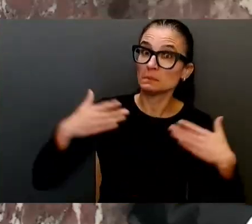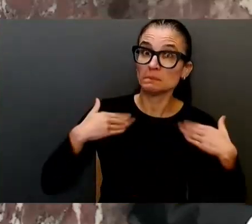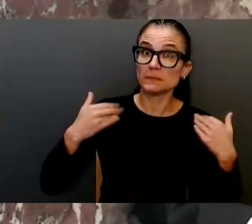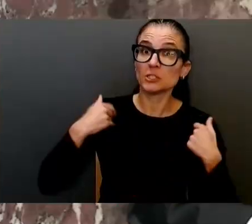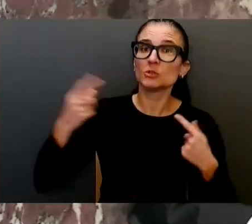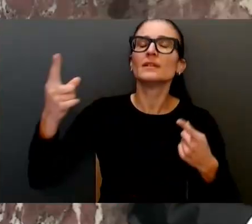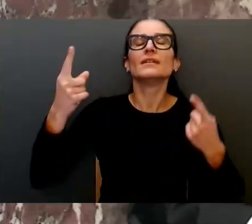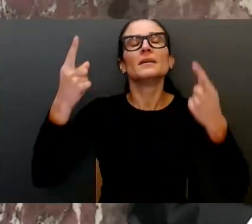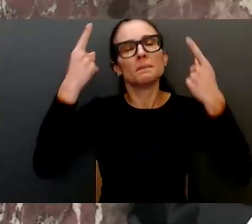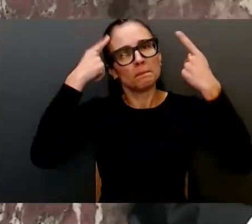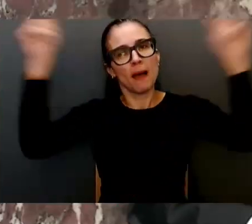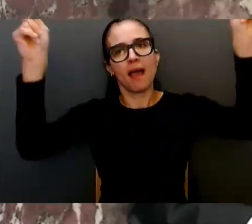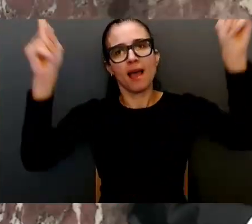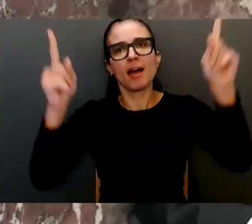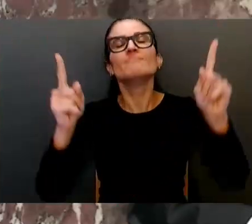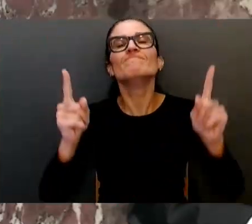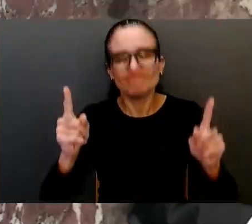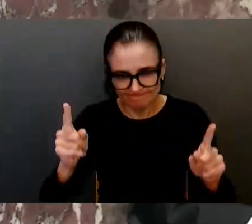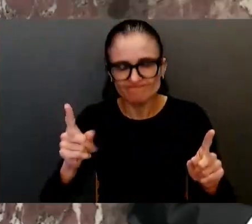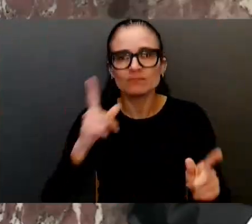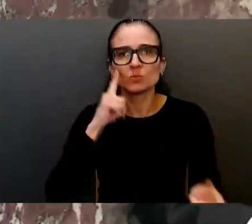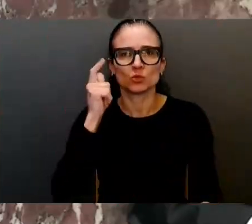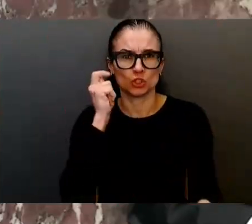children, youth, and families?